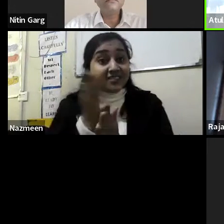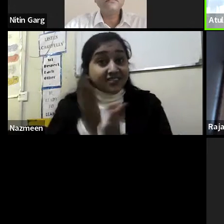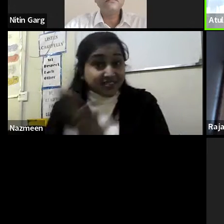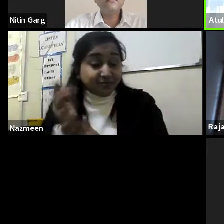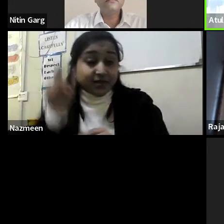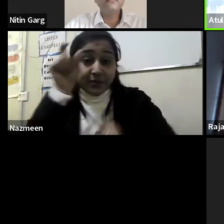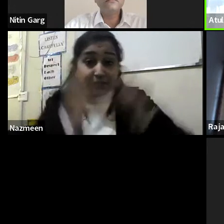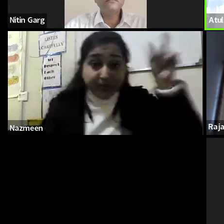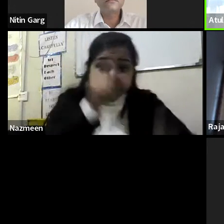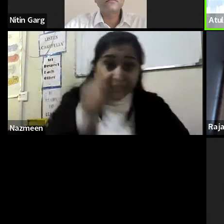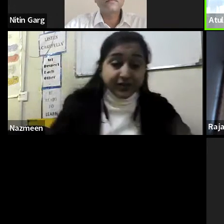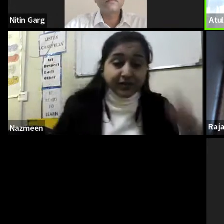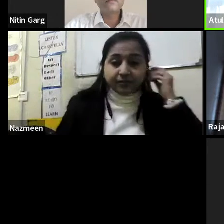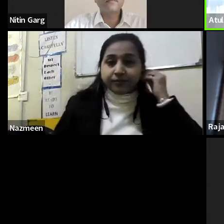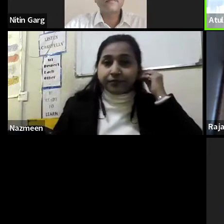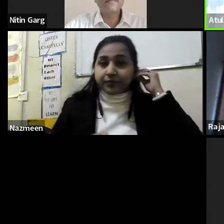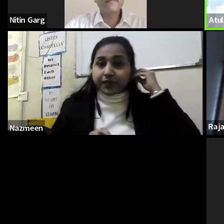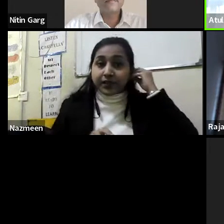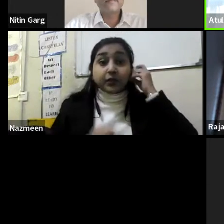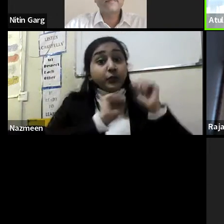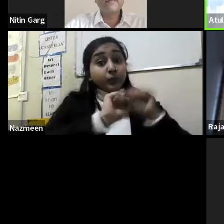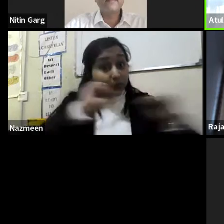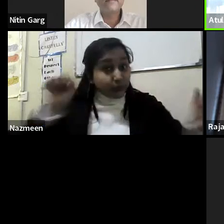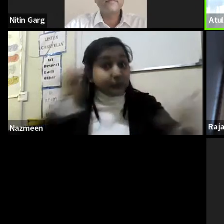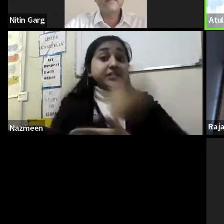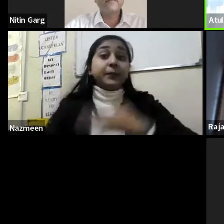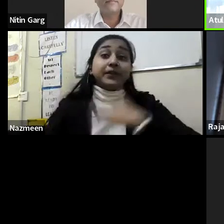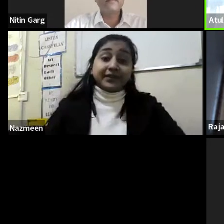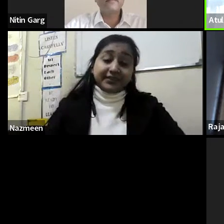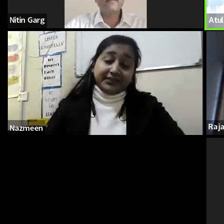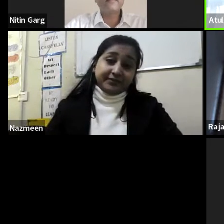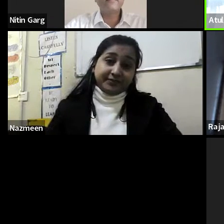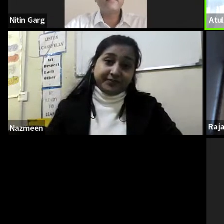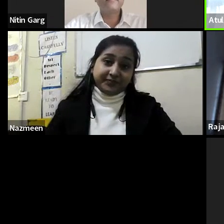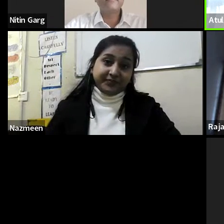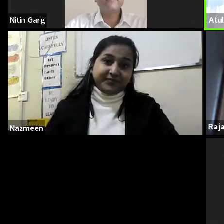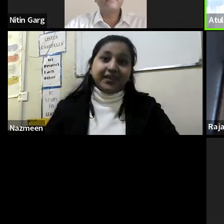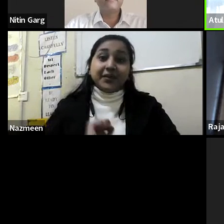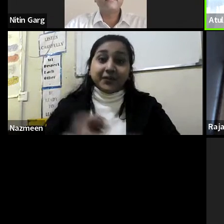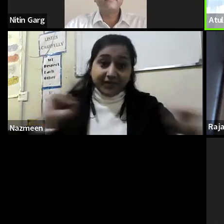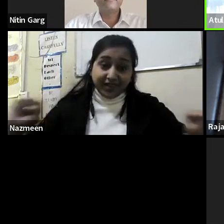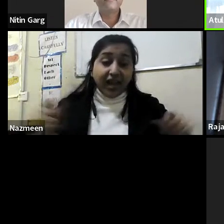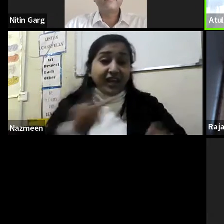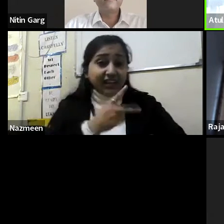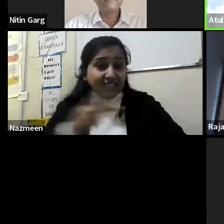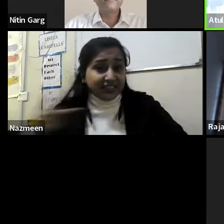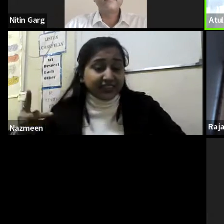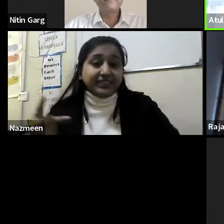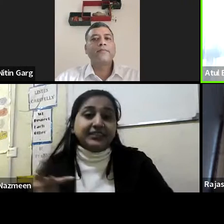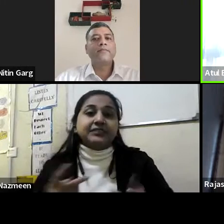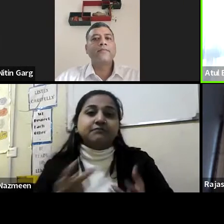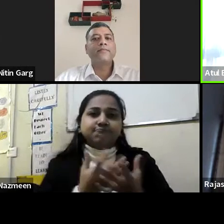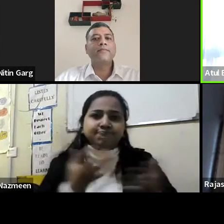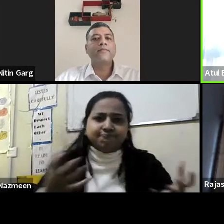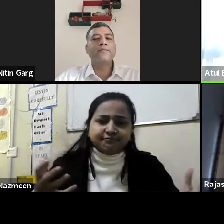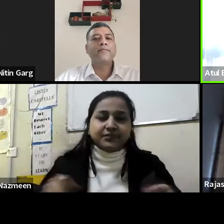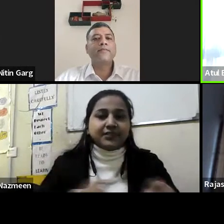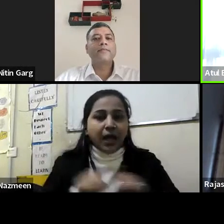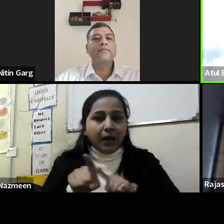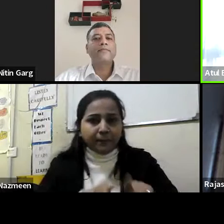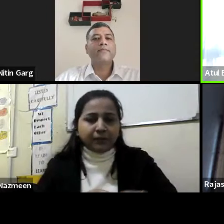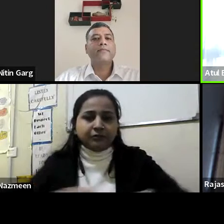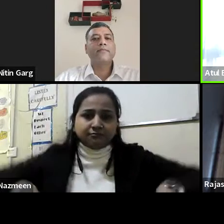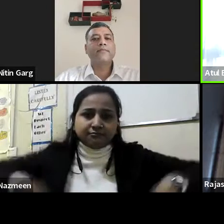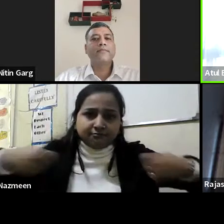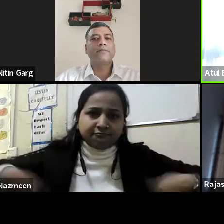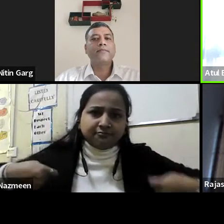people who may have a disability, and about handheld devices and the ICT circulars that you mentioned about the Government